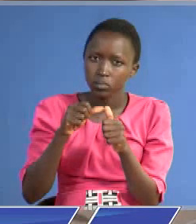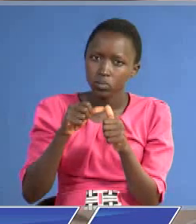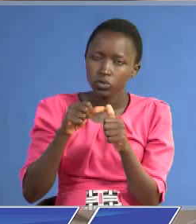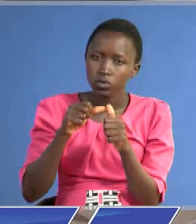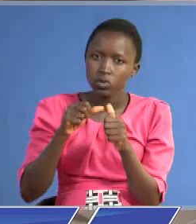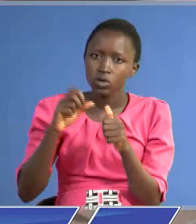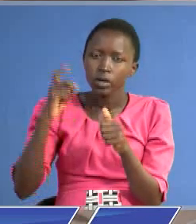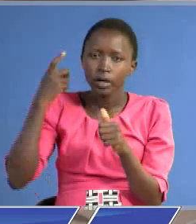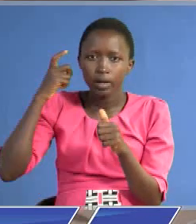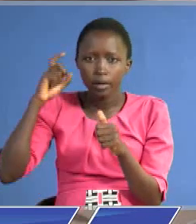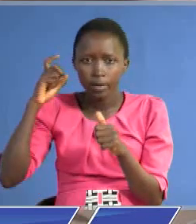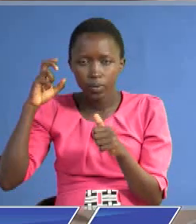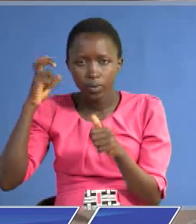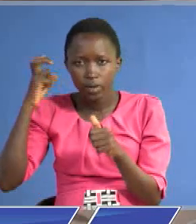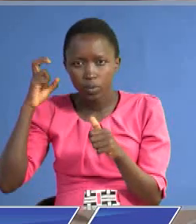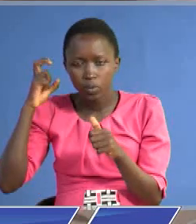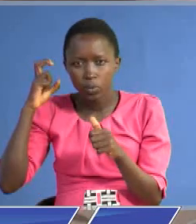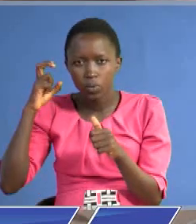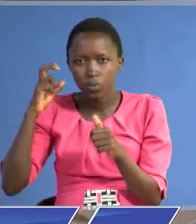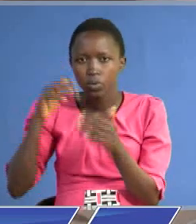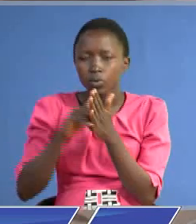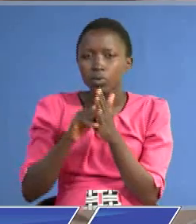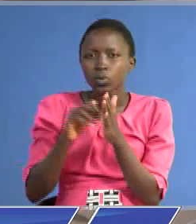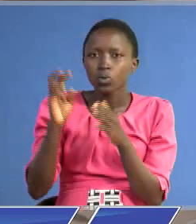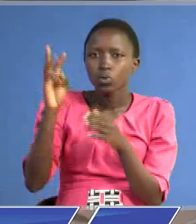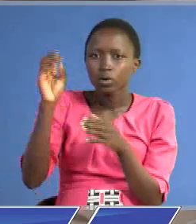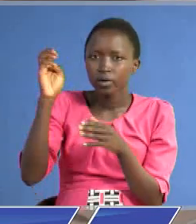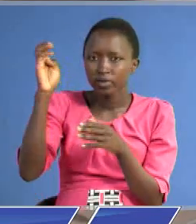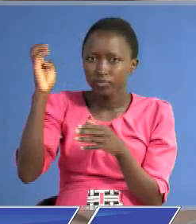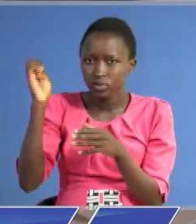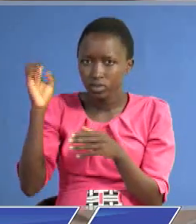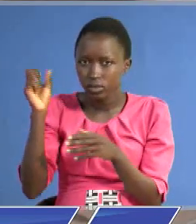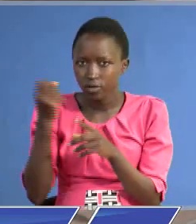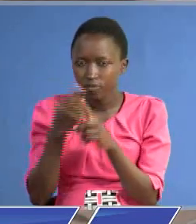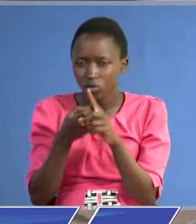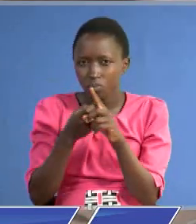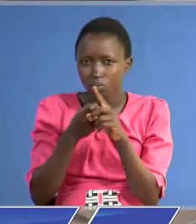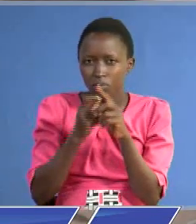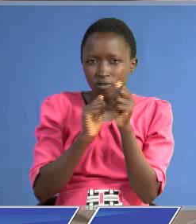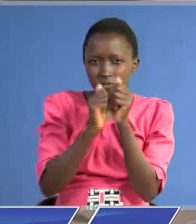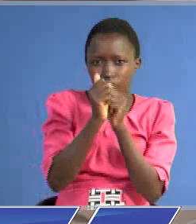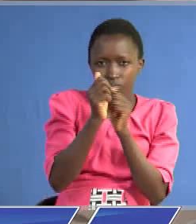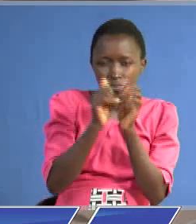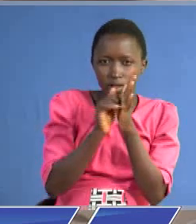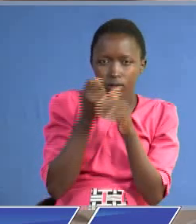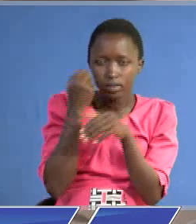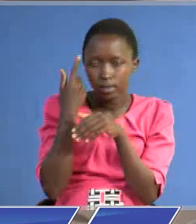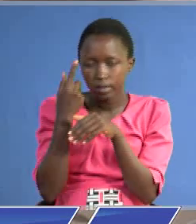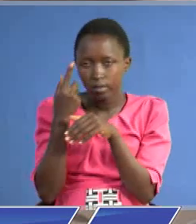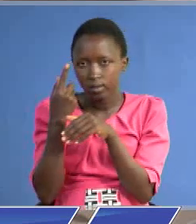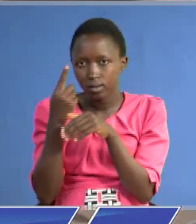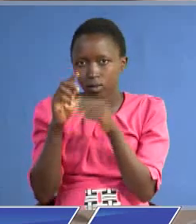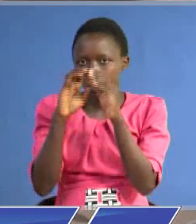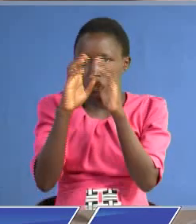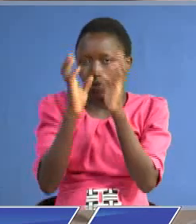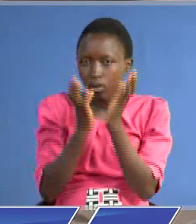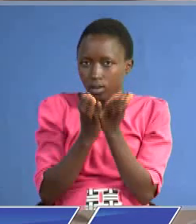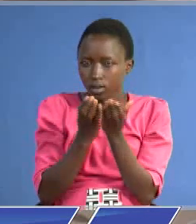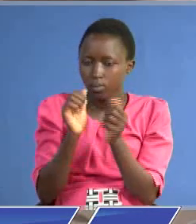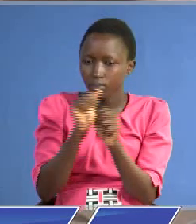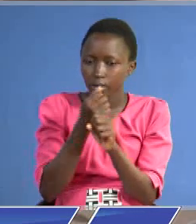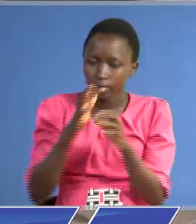recording radio waves from distant objects in the universe in order to understand the universe. How is it made